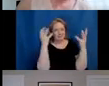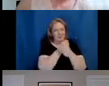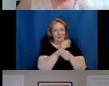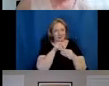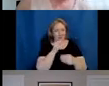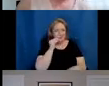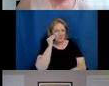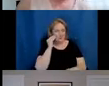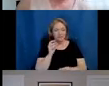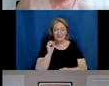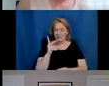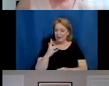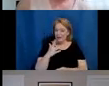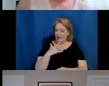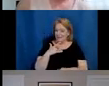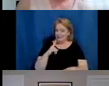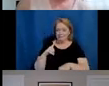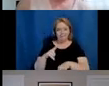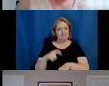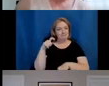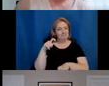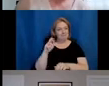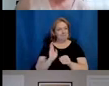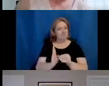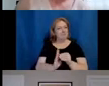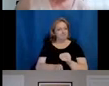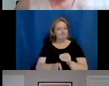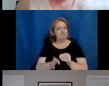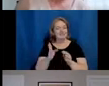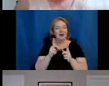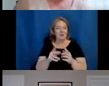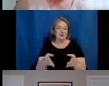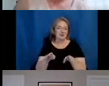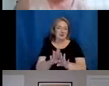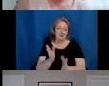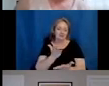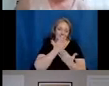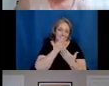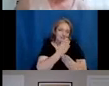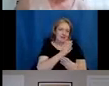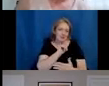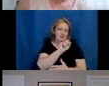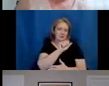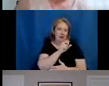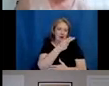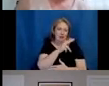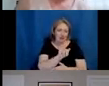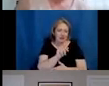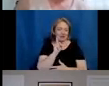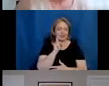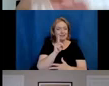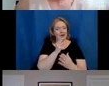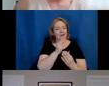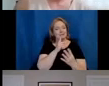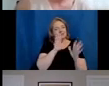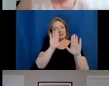I think we are kind of getting here to the end of our hour. So I just want to close this out. Thank you, Sasha, so much for giving some of the